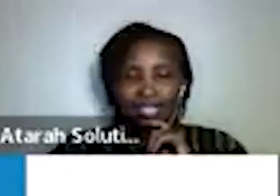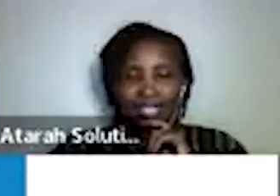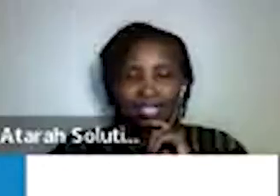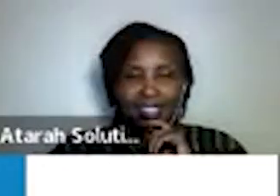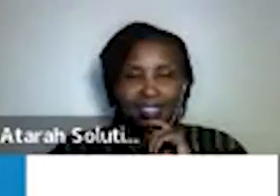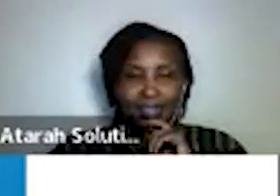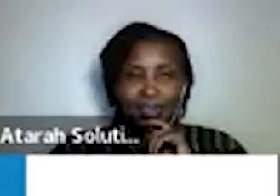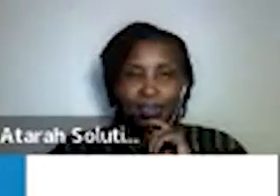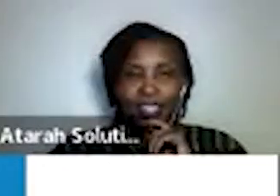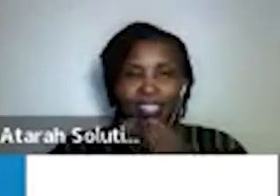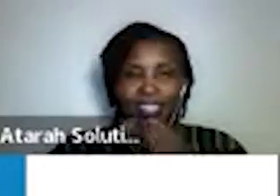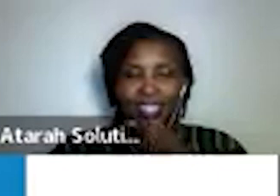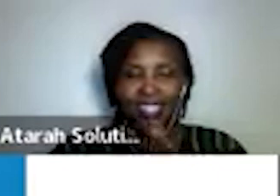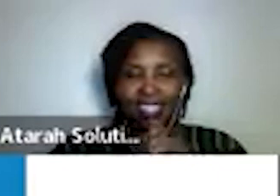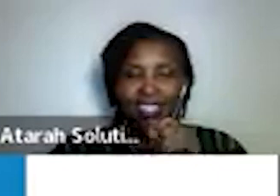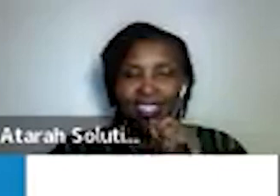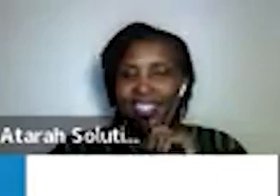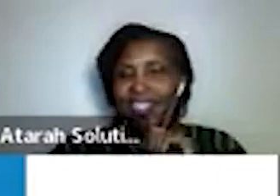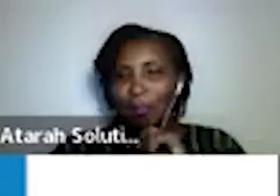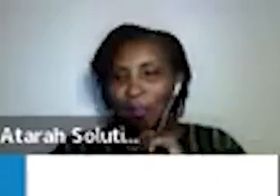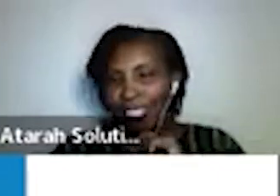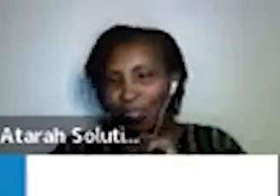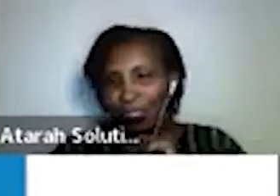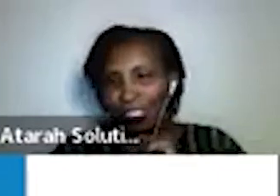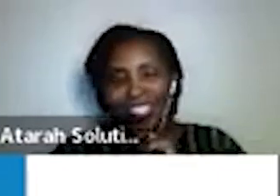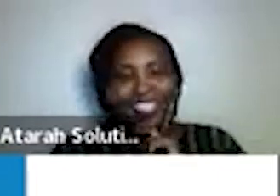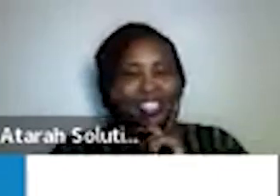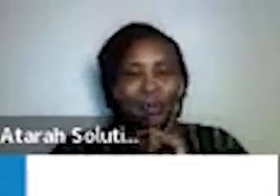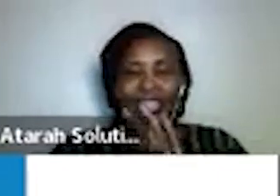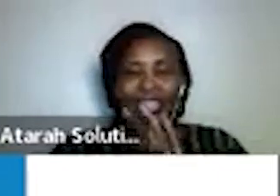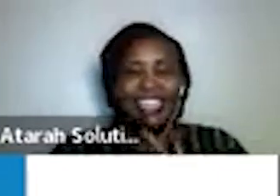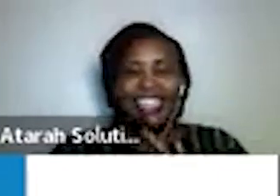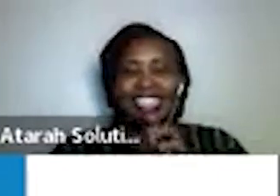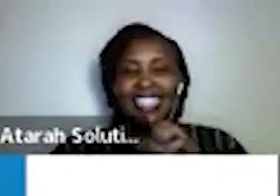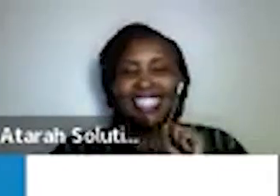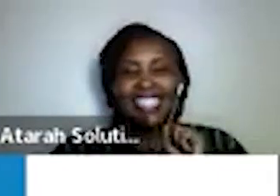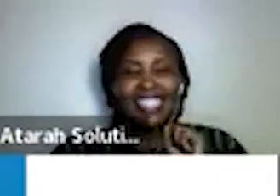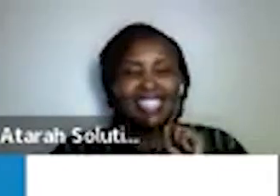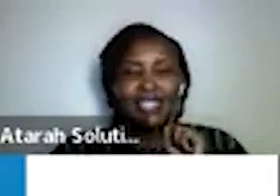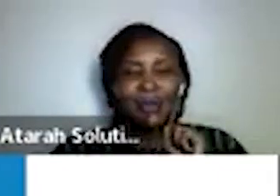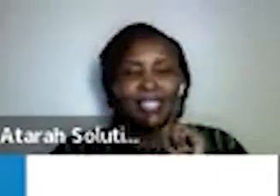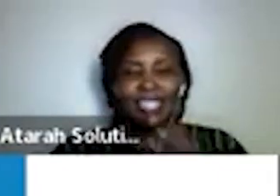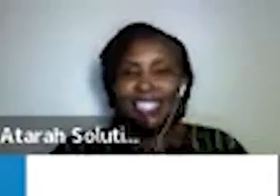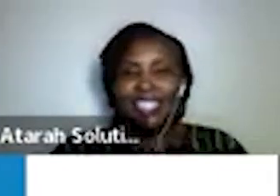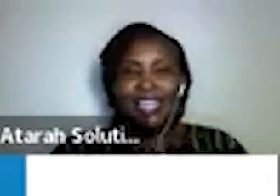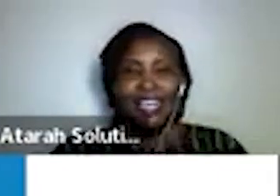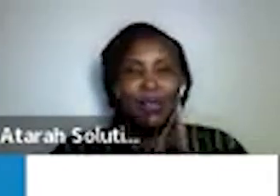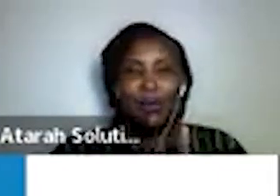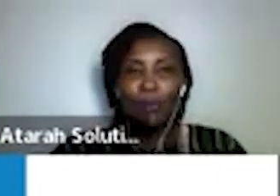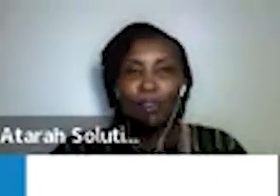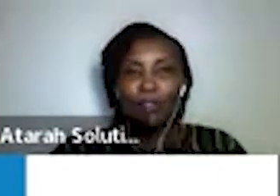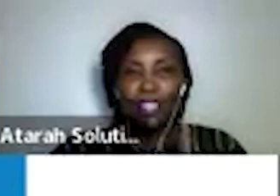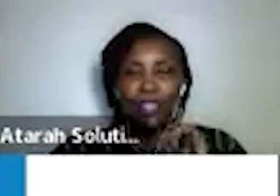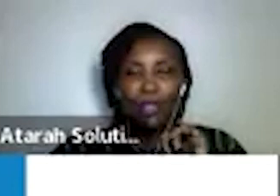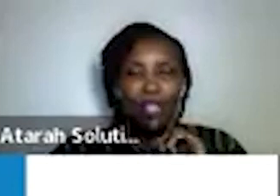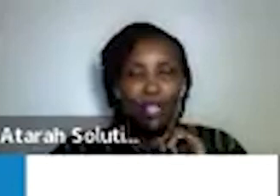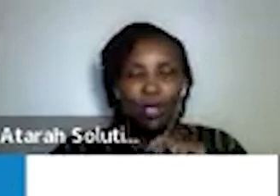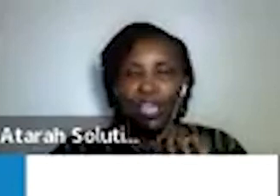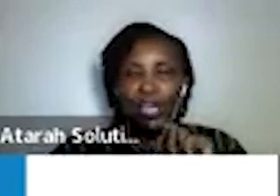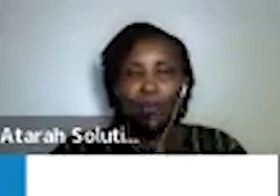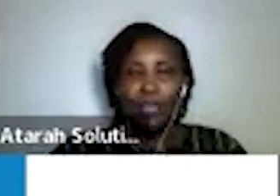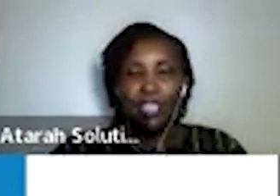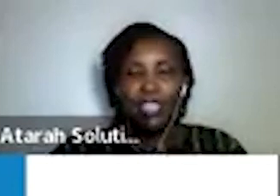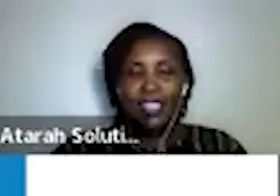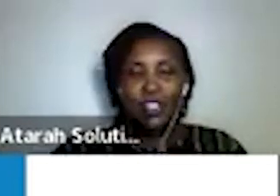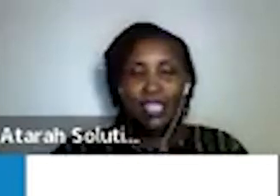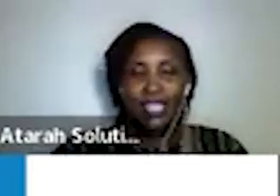Kevin. I have a sore throat that I think is training the more I talk. So, but nonetheless, so DISC, I know Marvin is on the